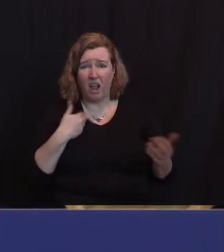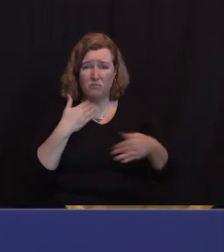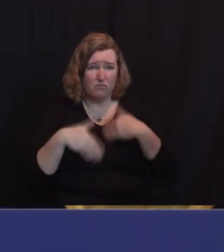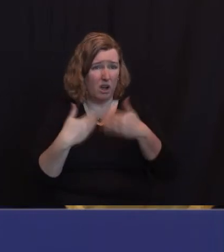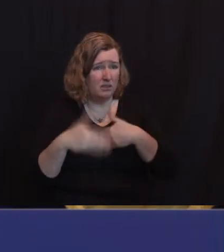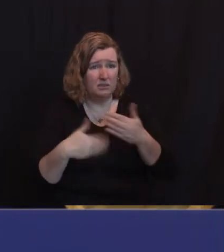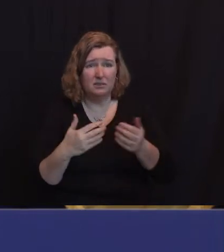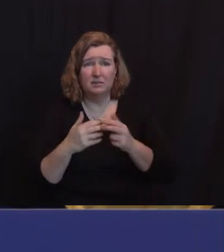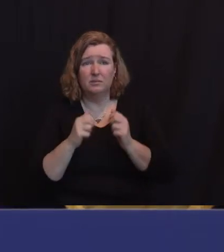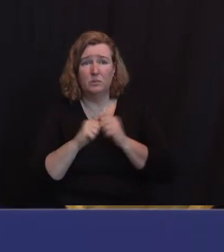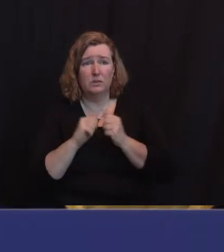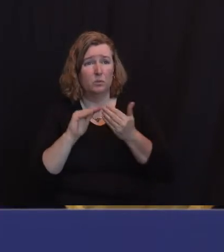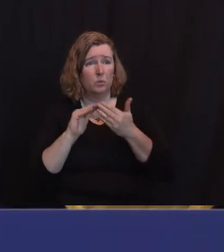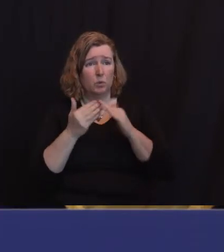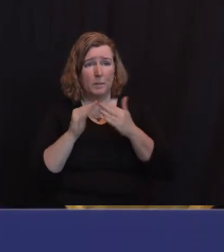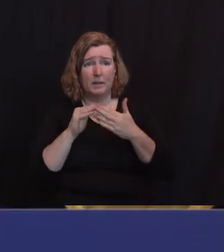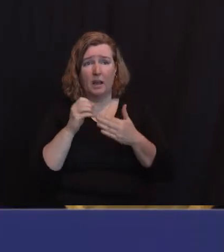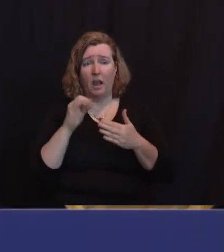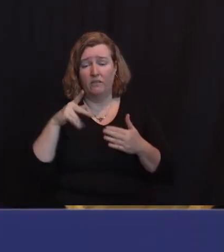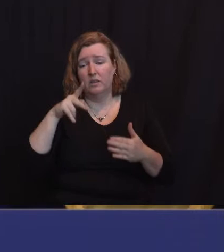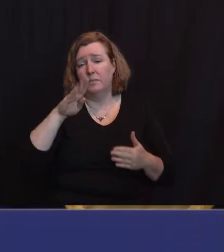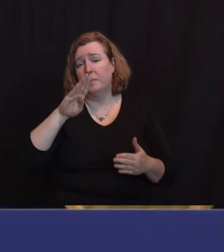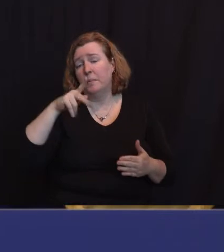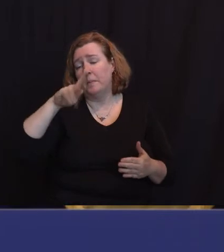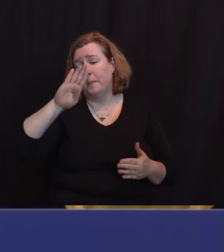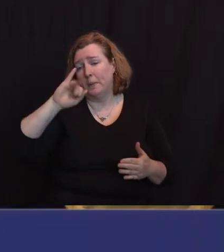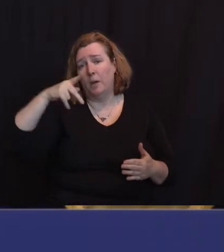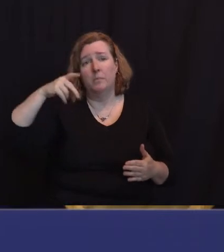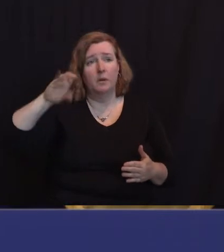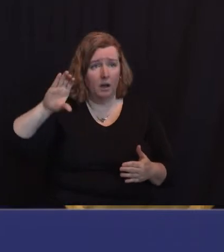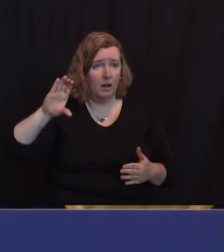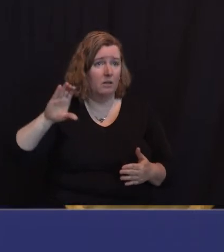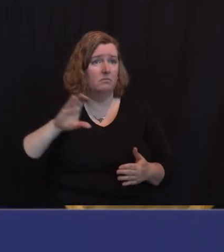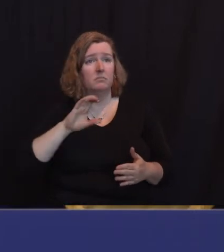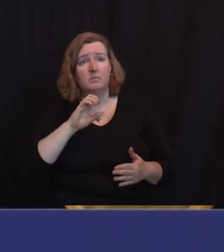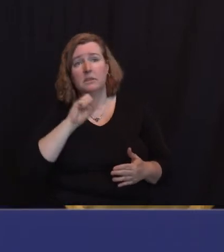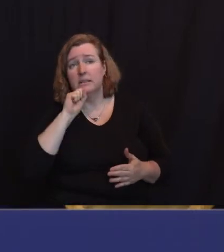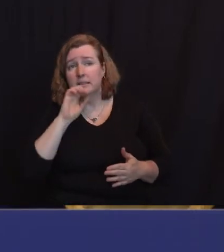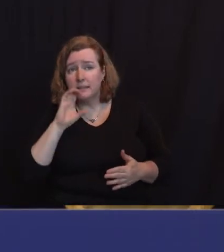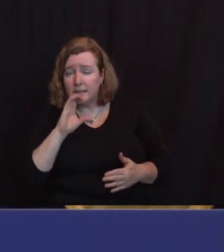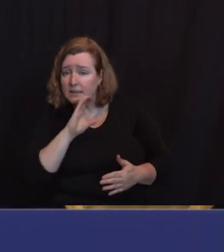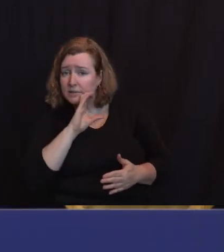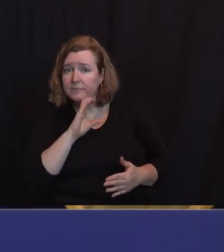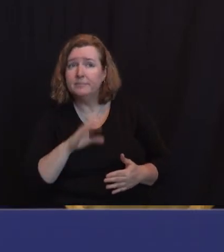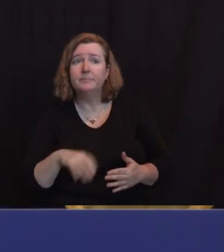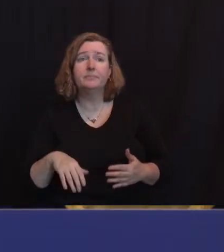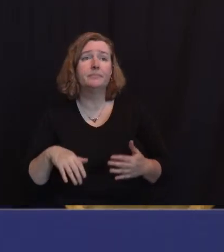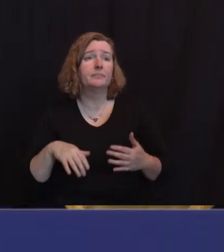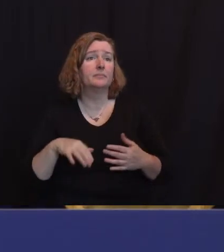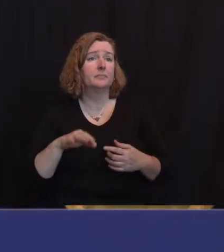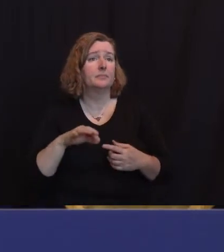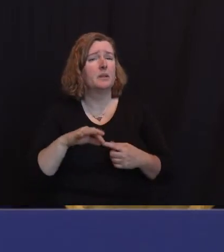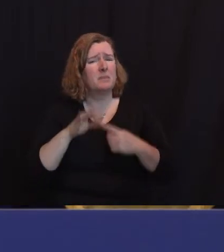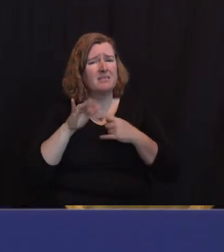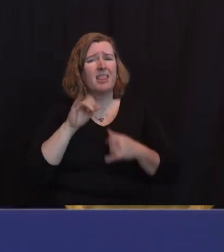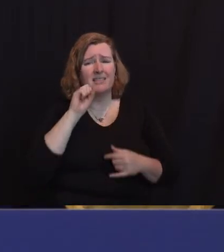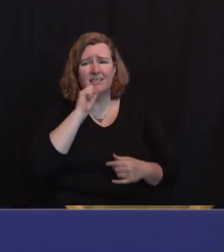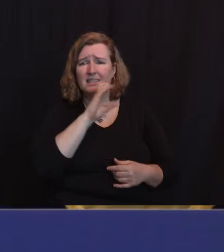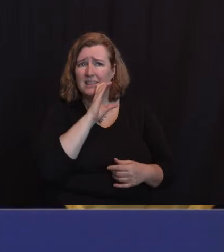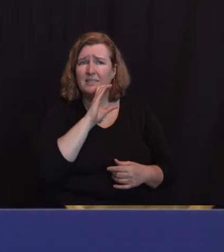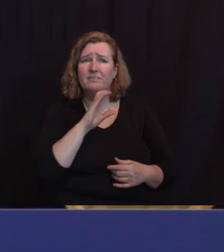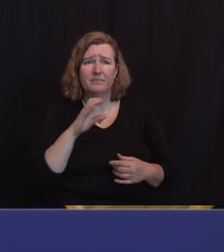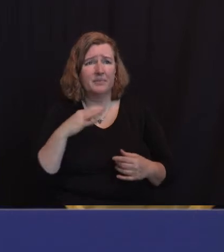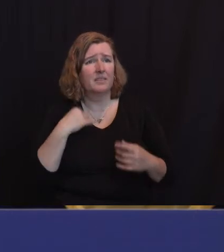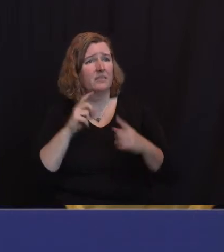color and seniors, the needle is going in the right direction, I think especially for seniors. It's a multi-pronged strategy. There's